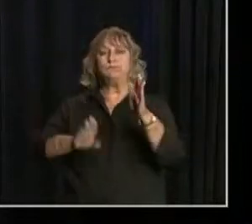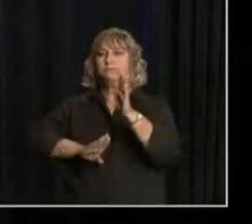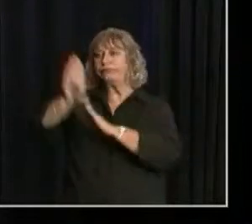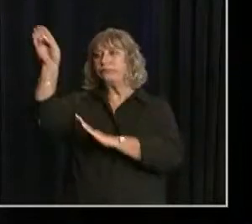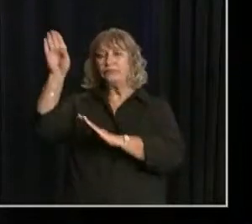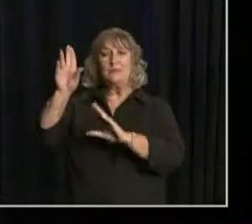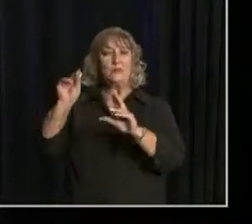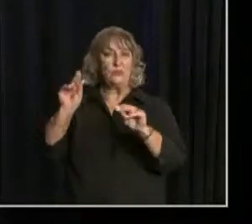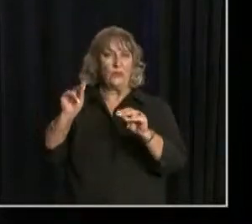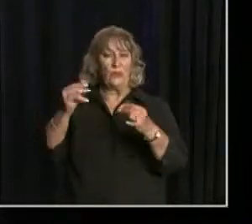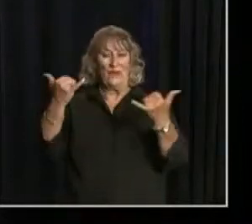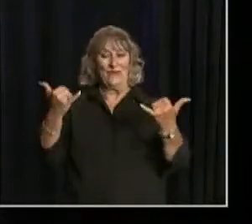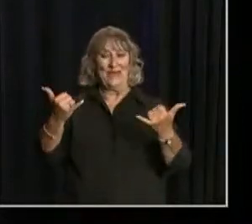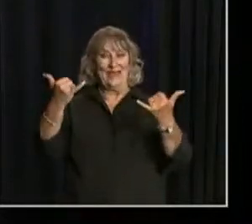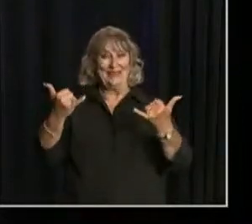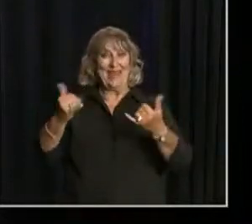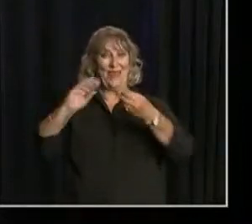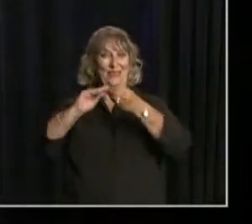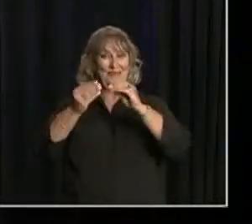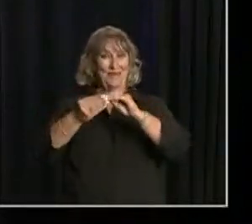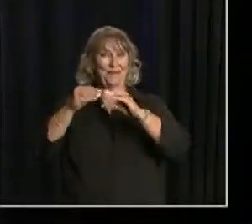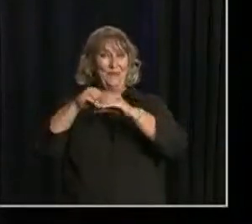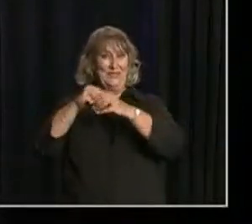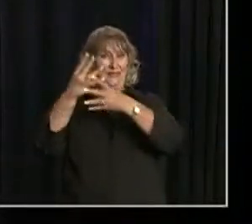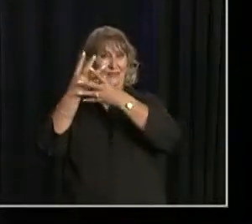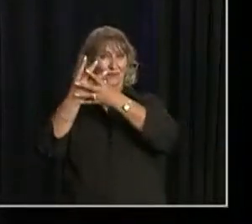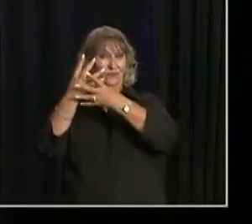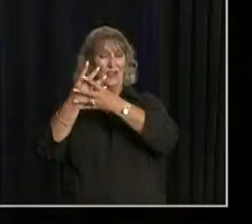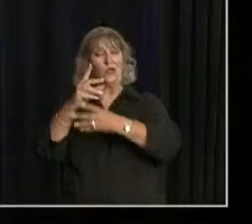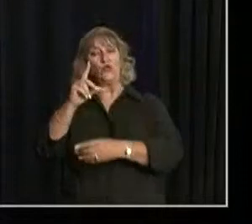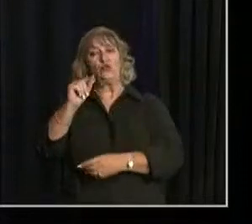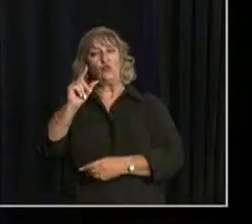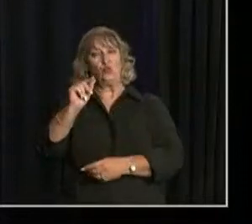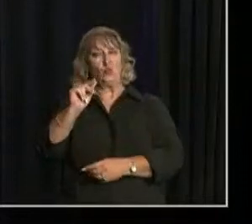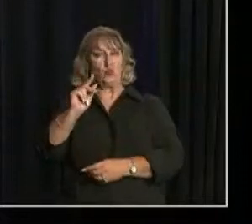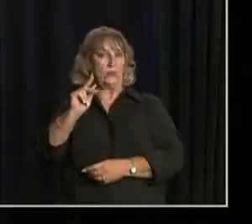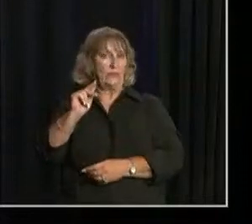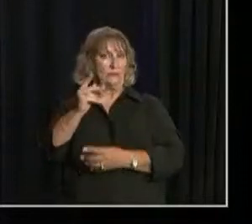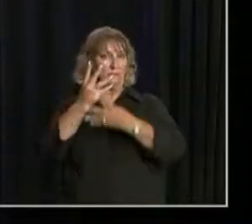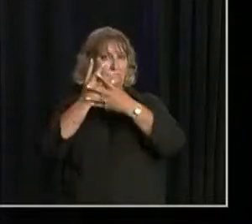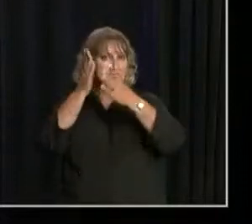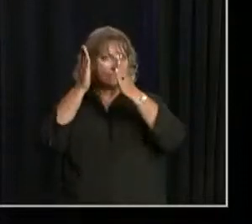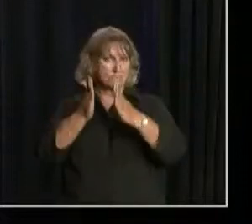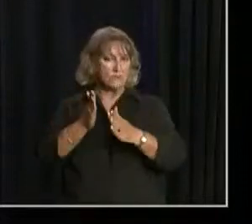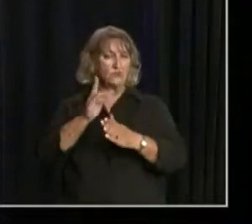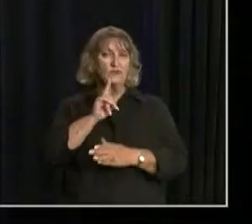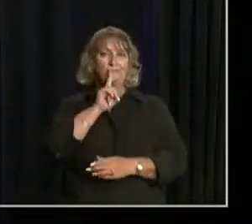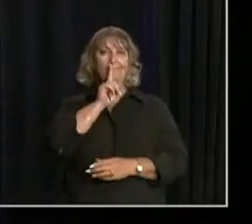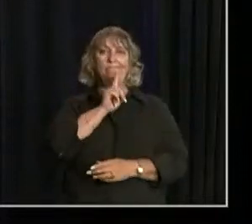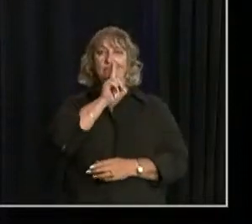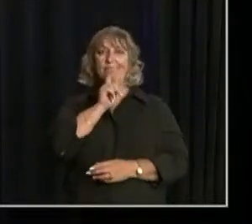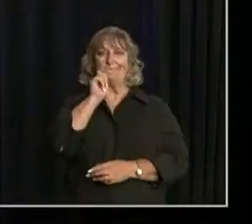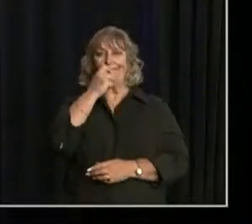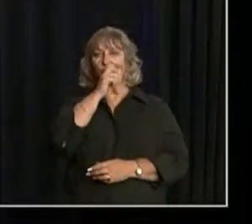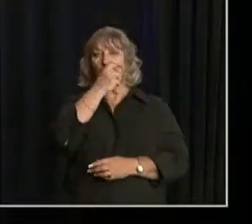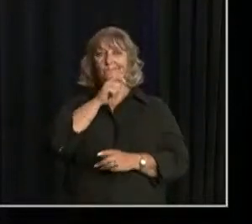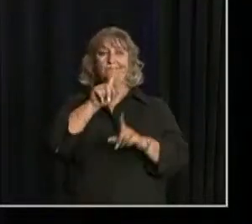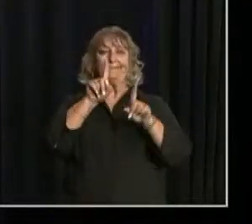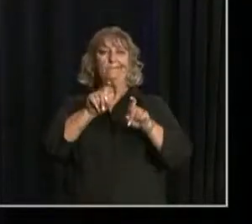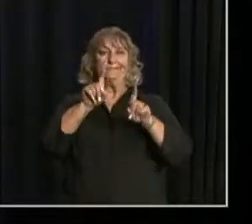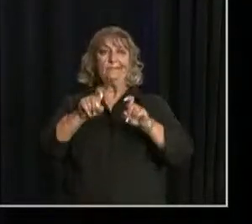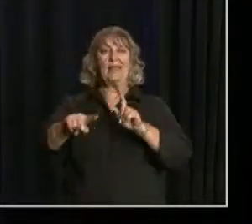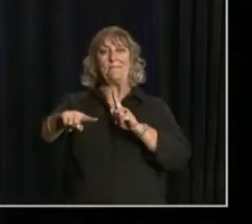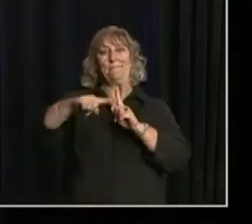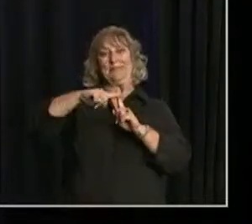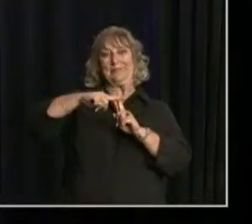over at the jail. About 20 inmates tested positive, and I think